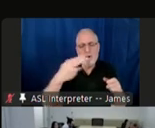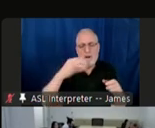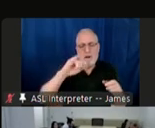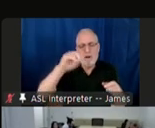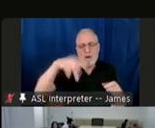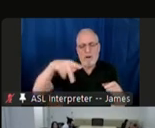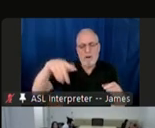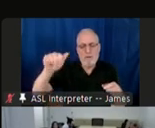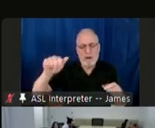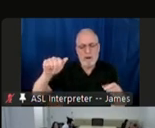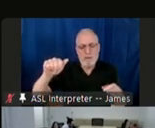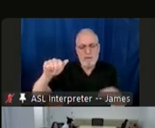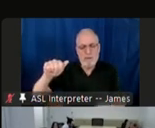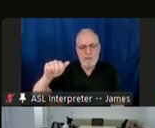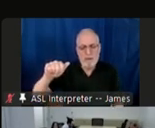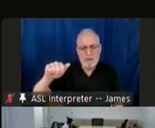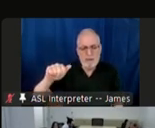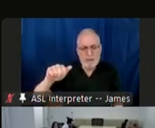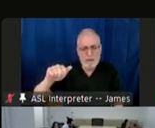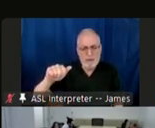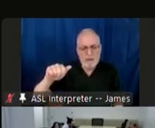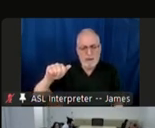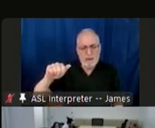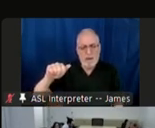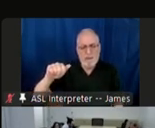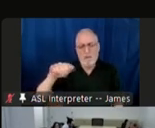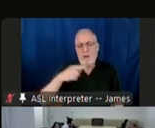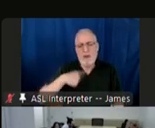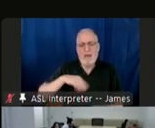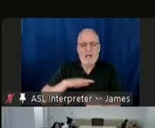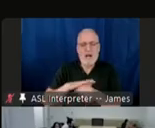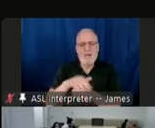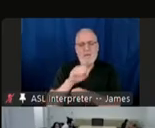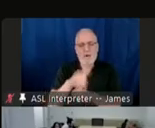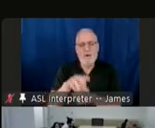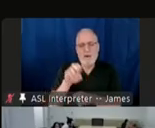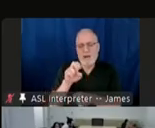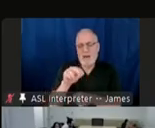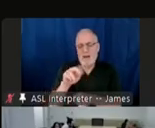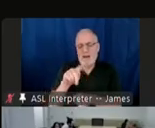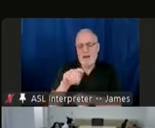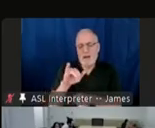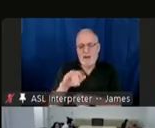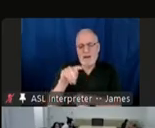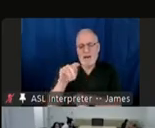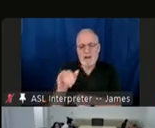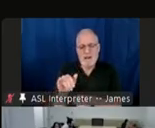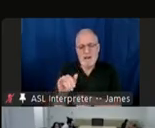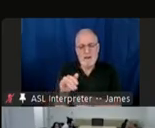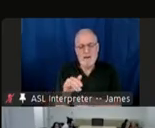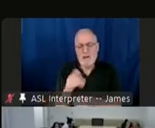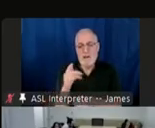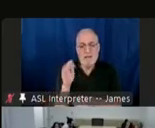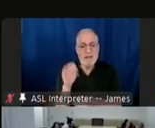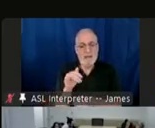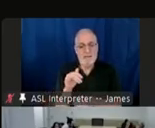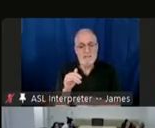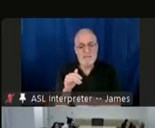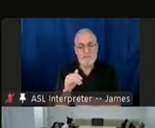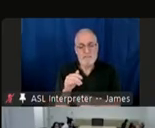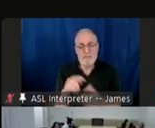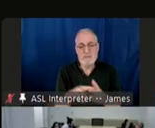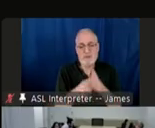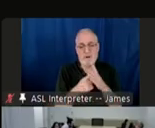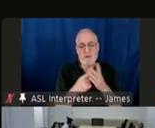a covered entity for HIPAA, right? So this kind of started a discussion. I